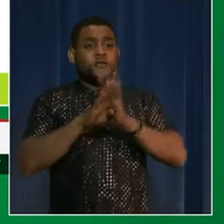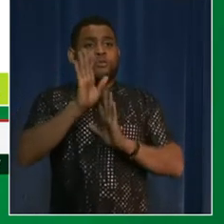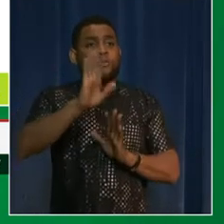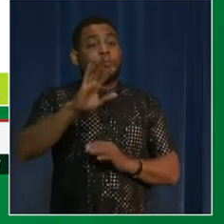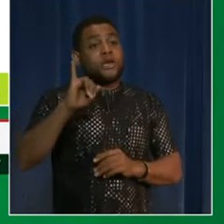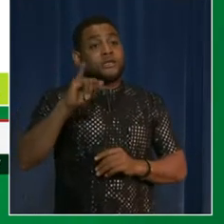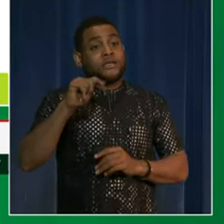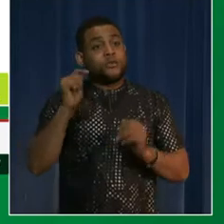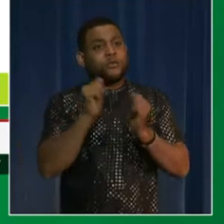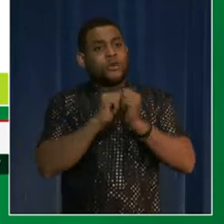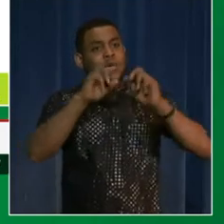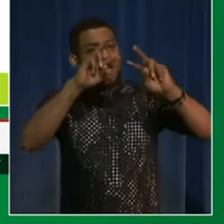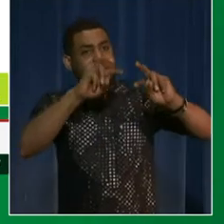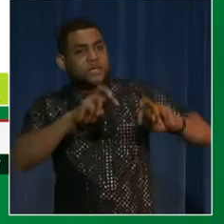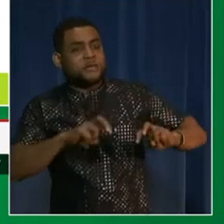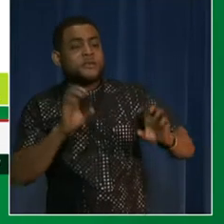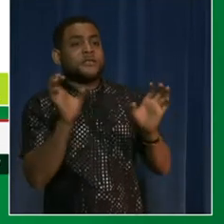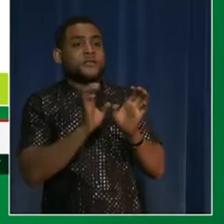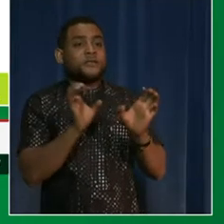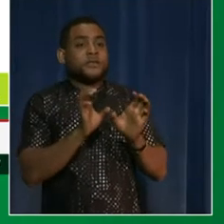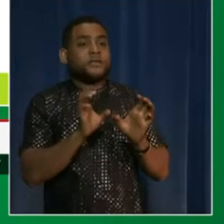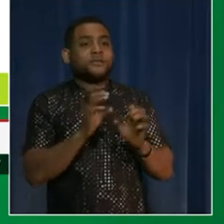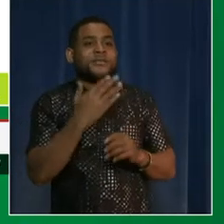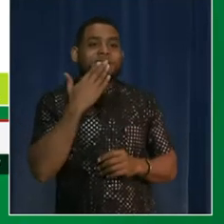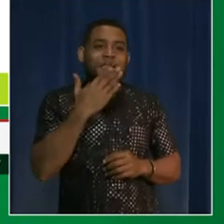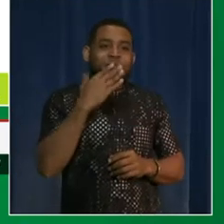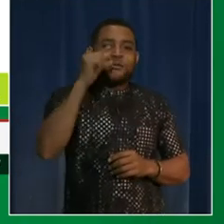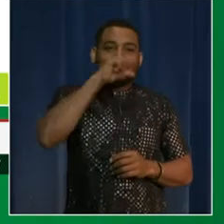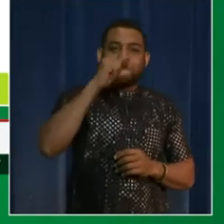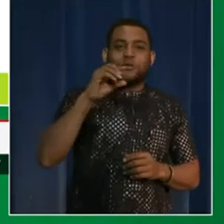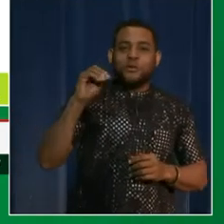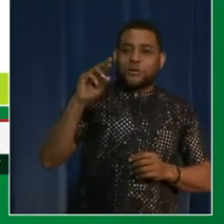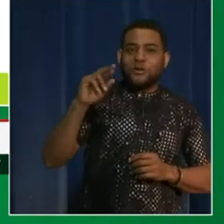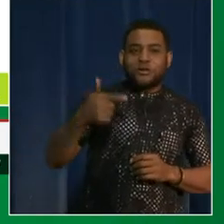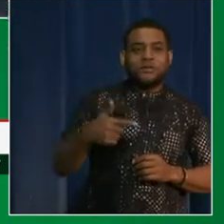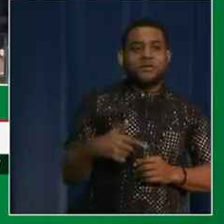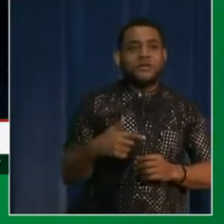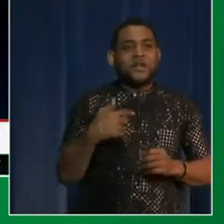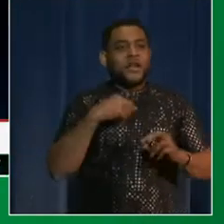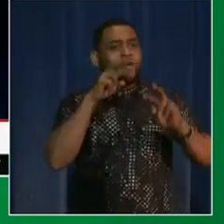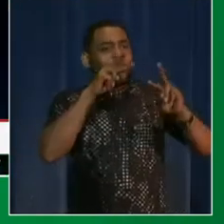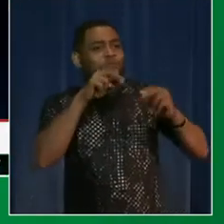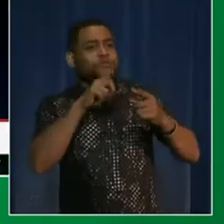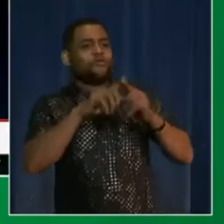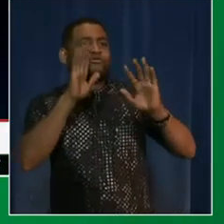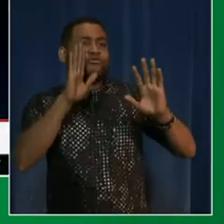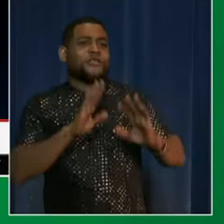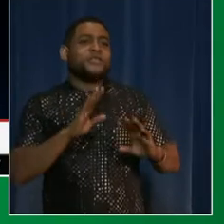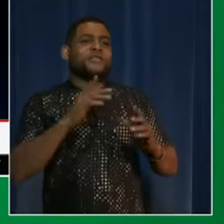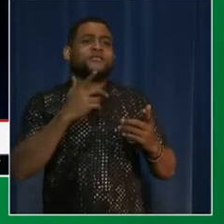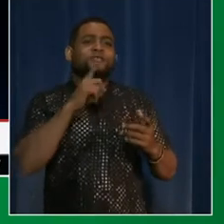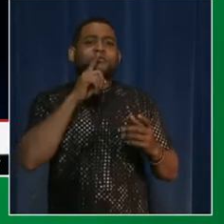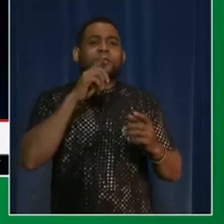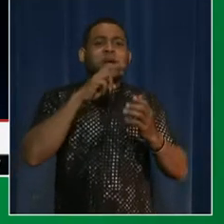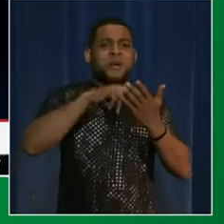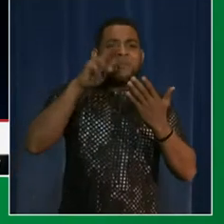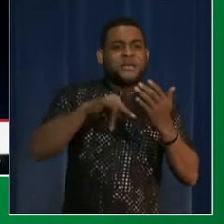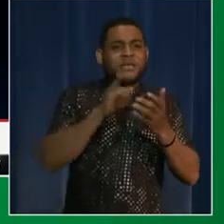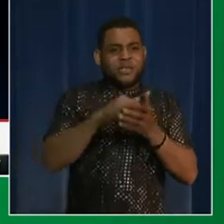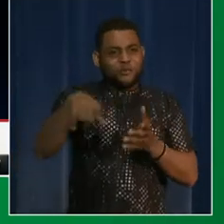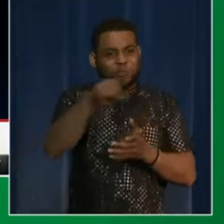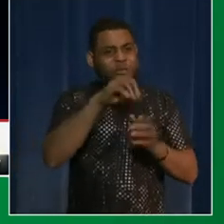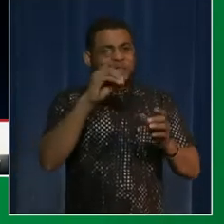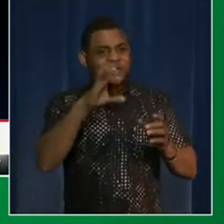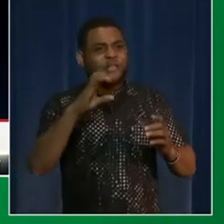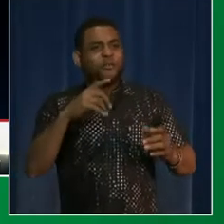Professional Certificate. Thank you, thank Google.org, and I look forward to the amazing outcomes that we will provide for the DC residents who participate.